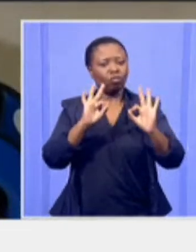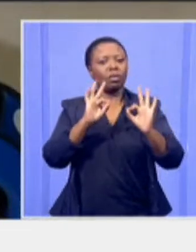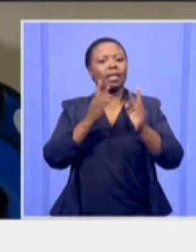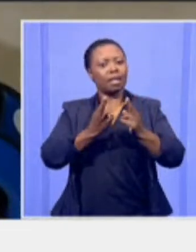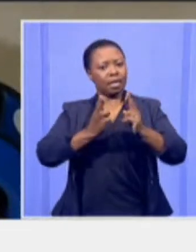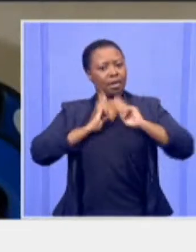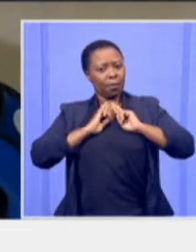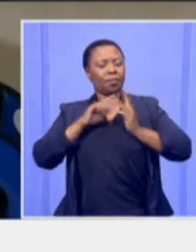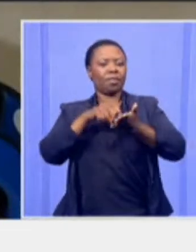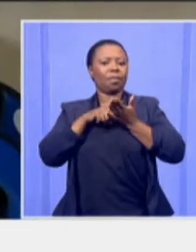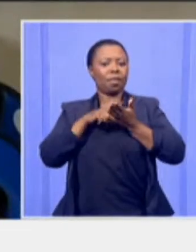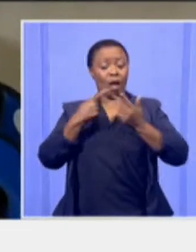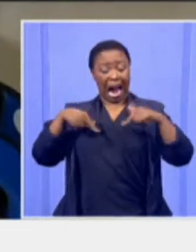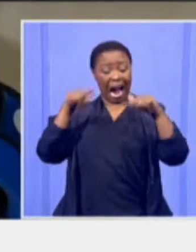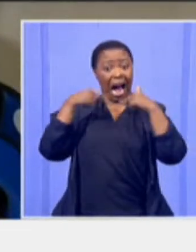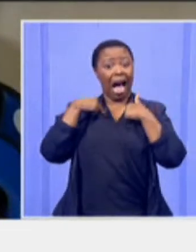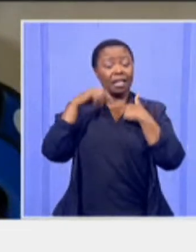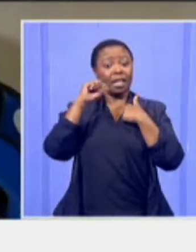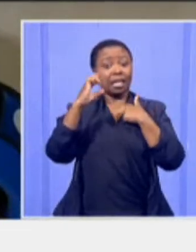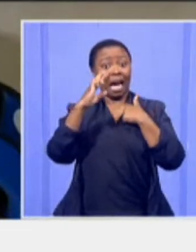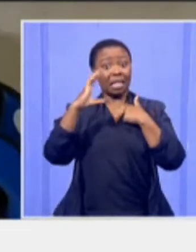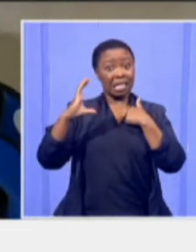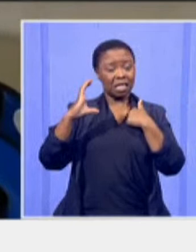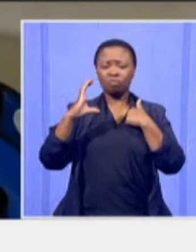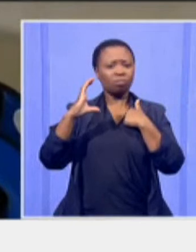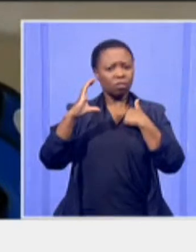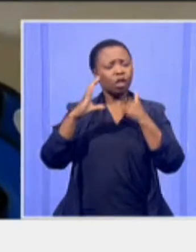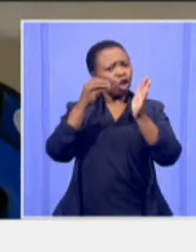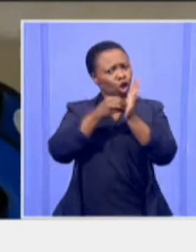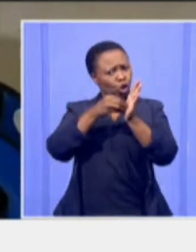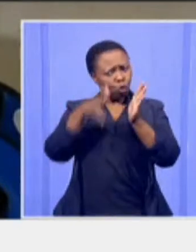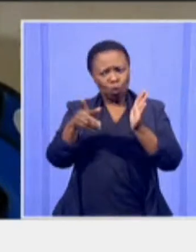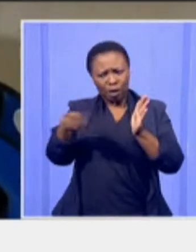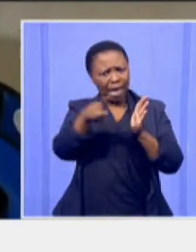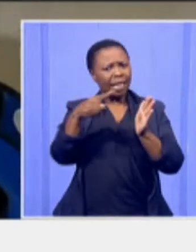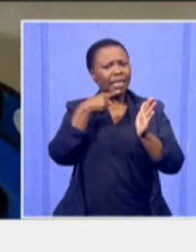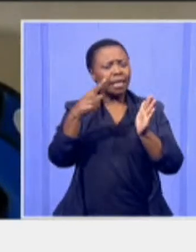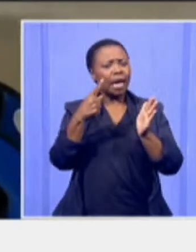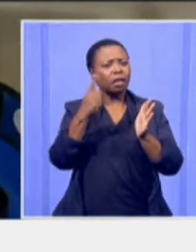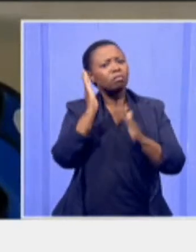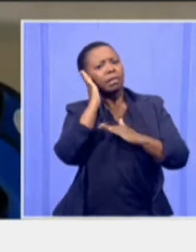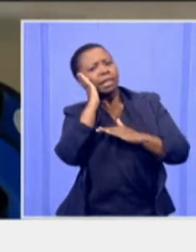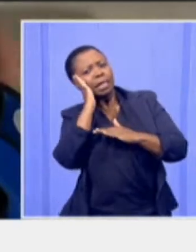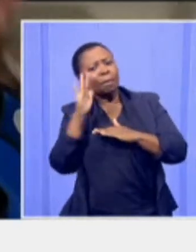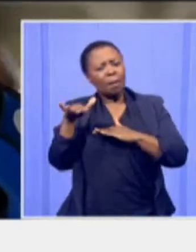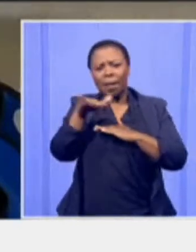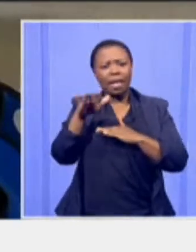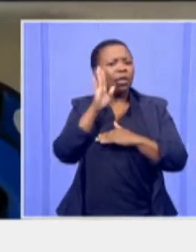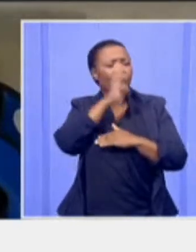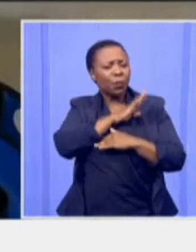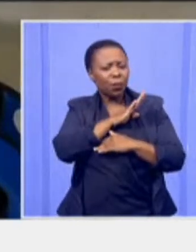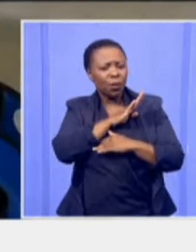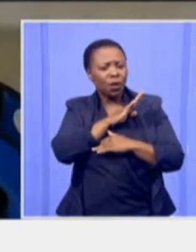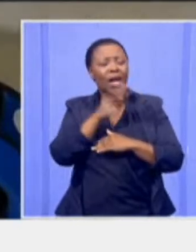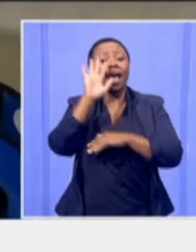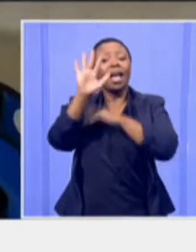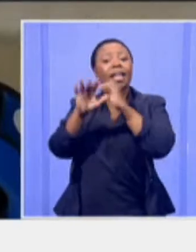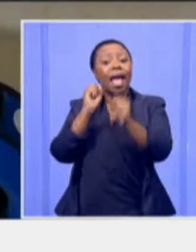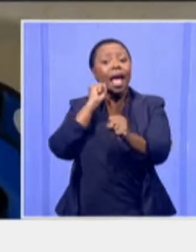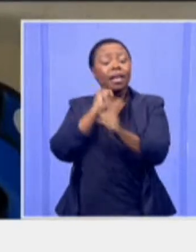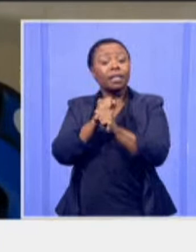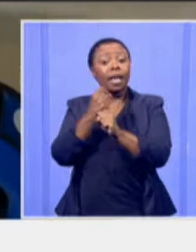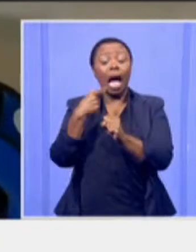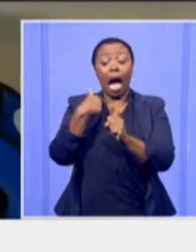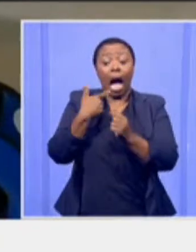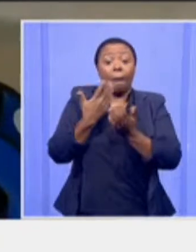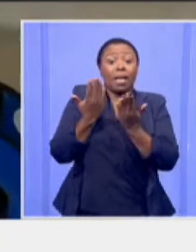said that. It is students who are saying, I don't have a place to sleep. Next year, I will be expected to pass very well.